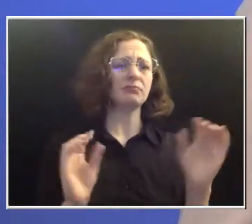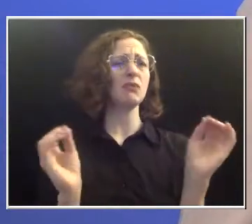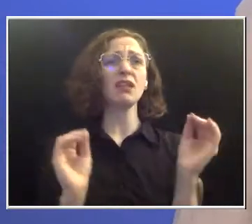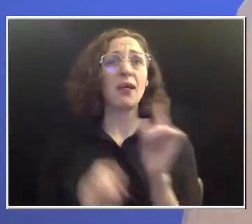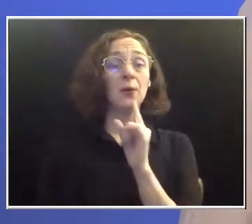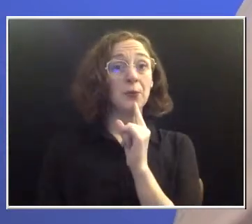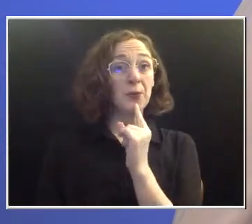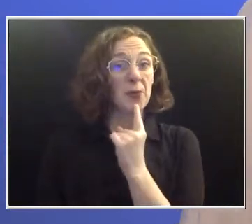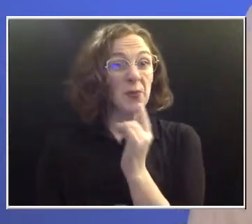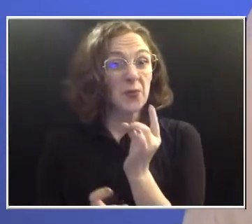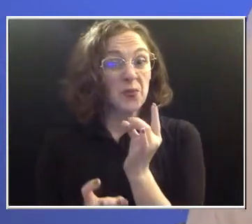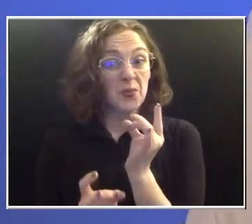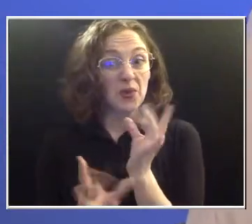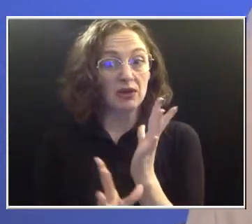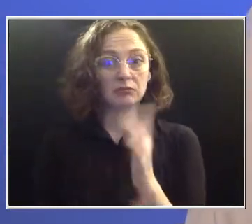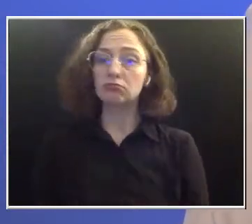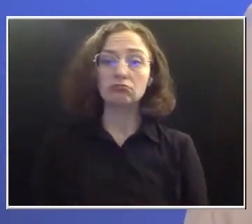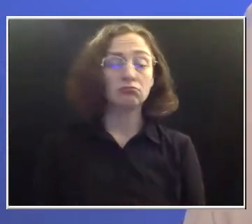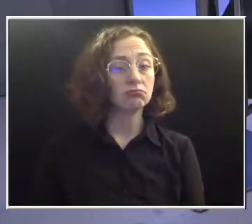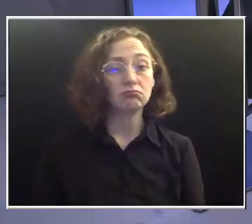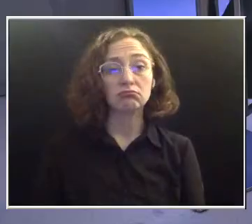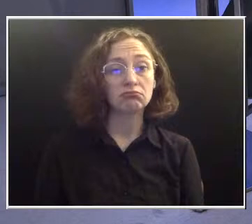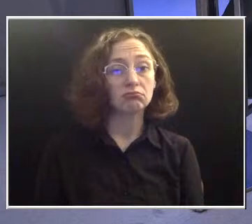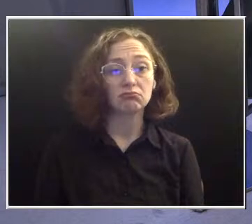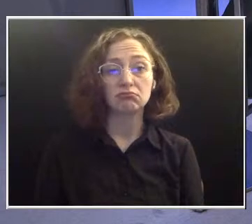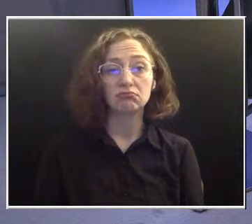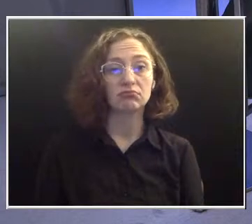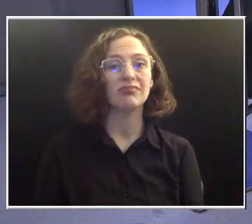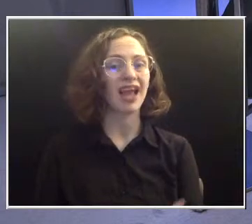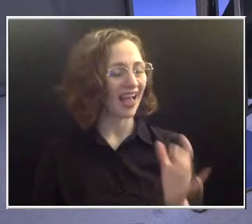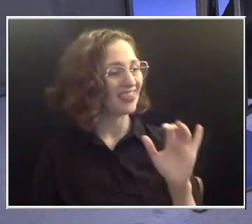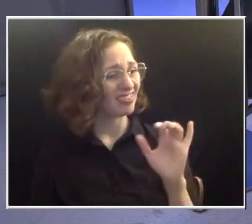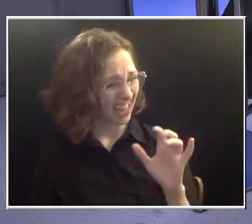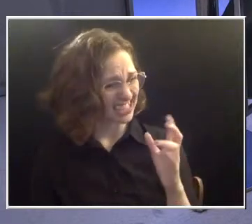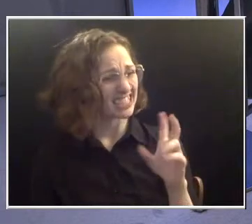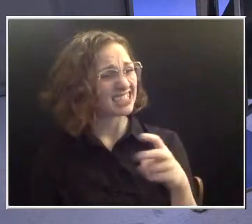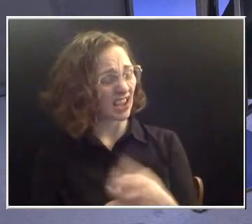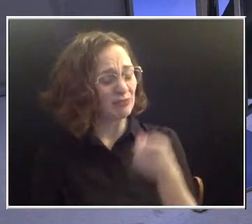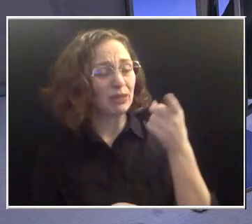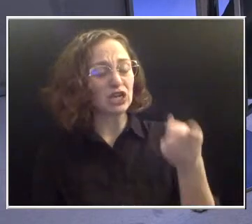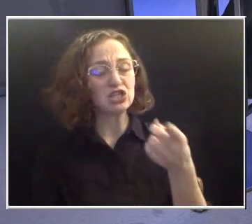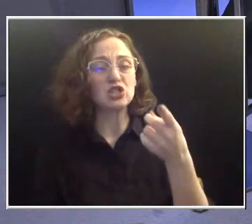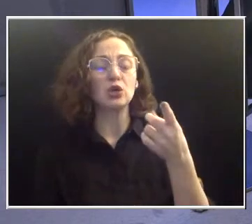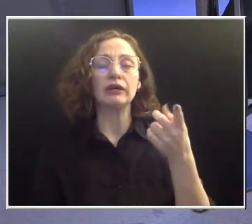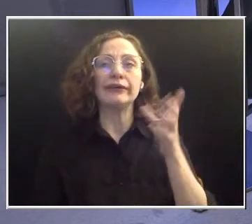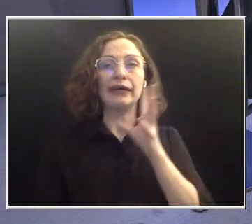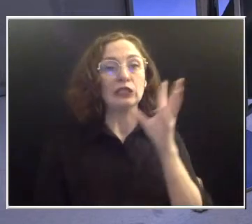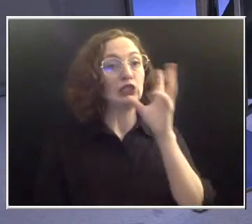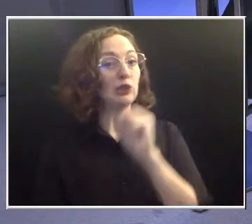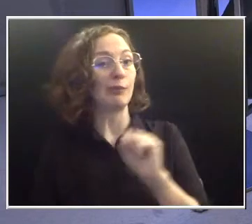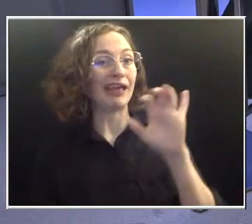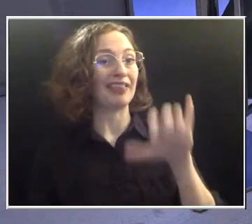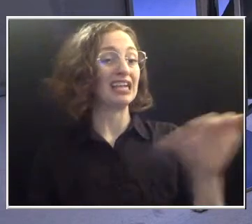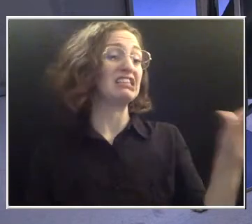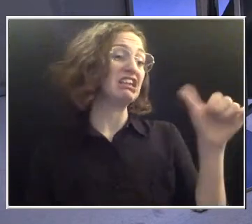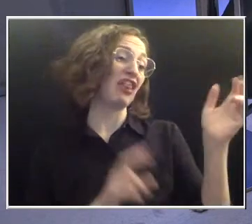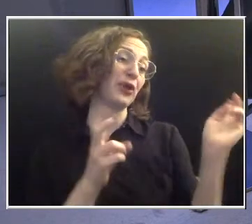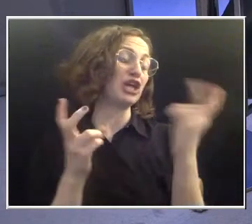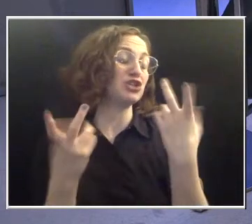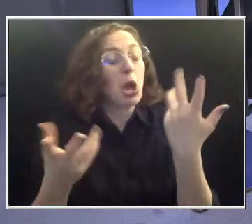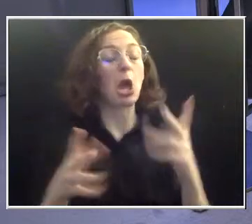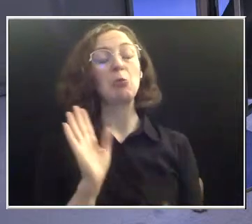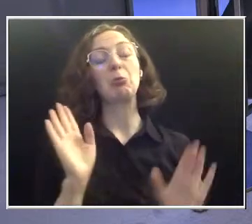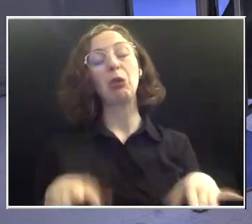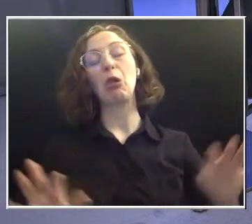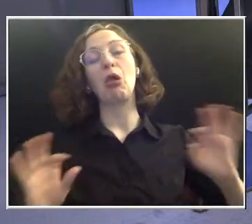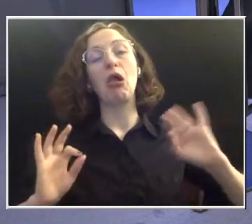extreme, symptoms by any means. And that's tough because you're attributing it to some other issue you might be having, and you kind of blow it off and don't think much of it. You said something that was interesting,